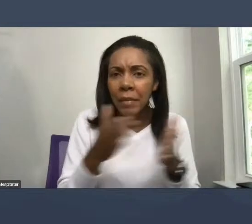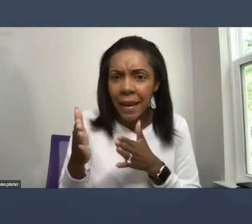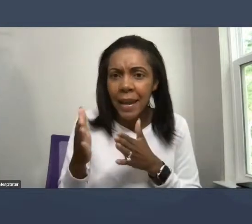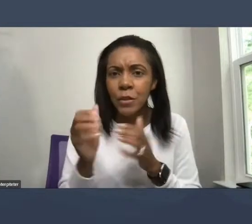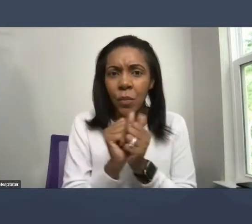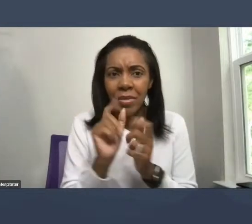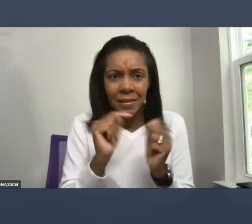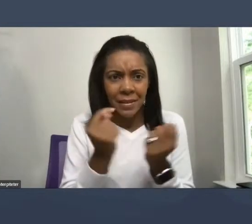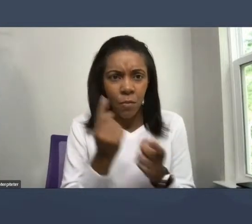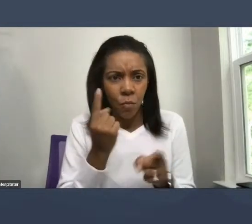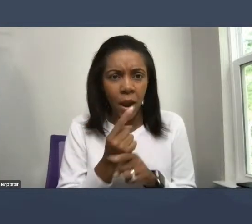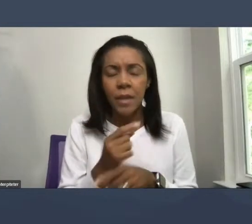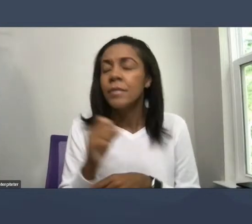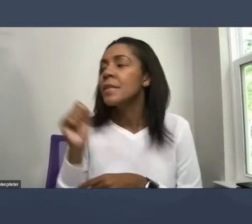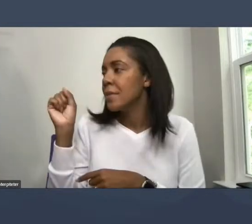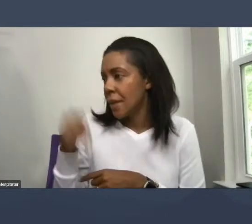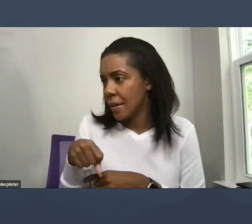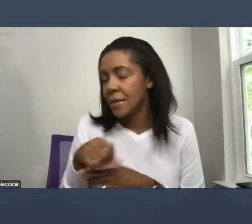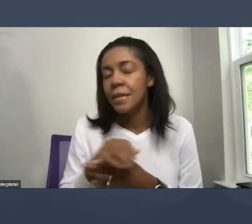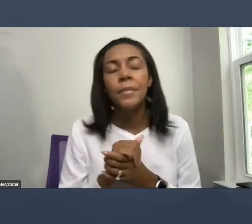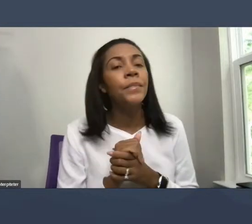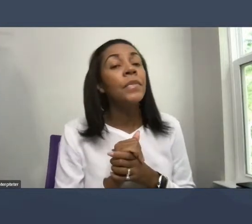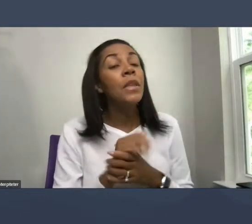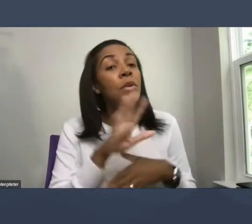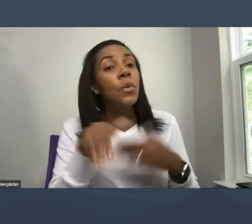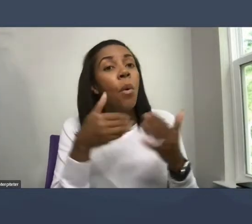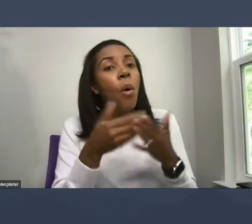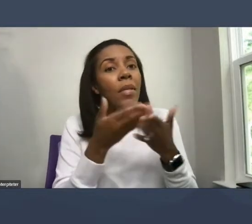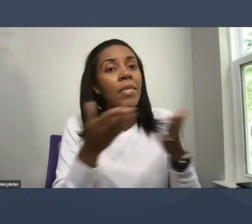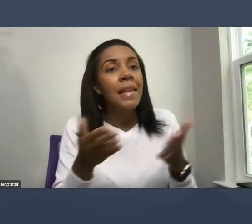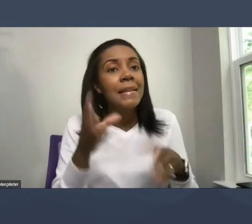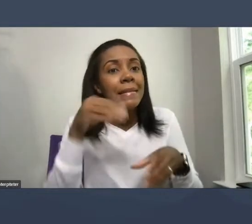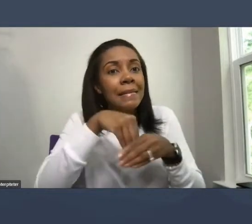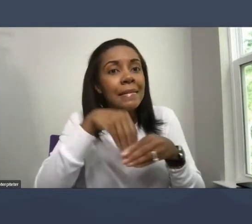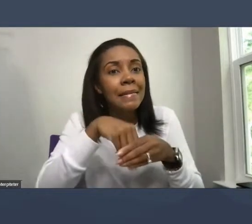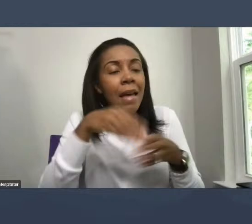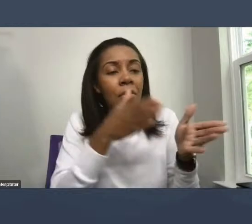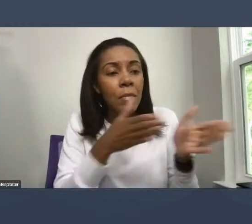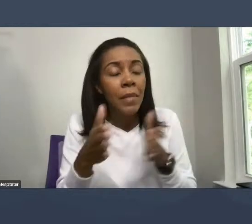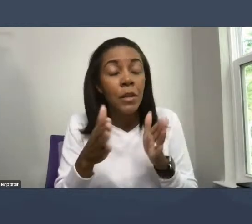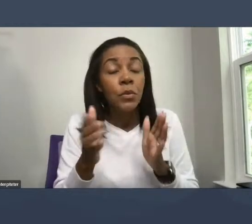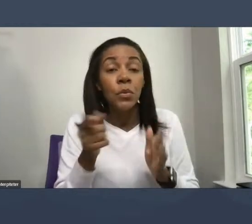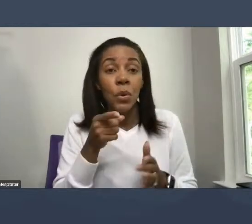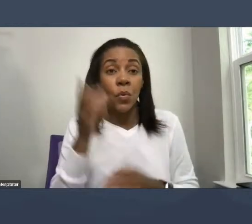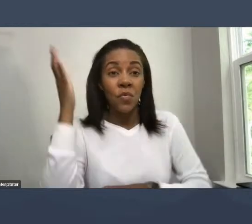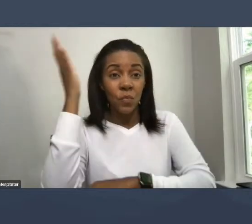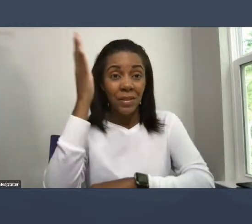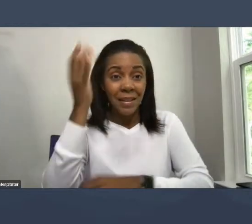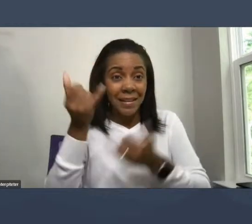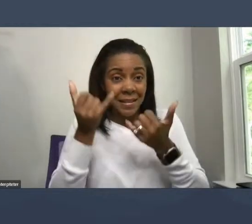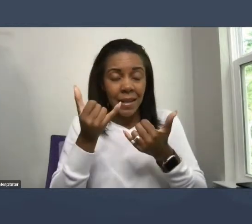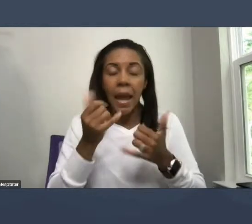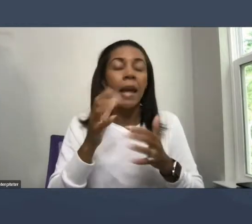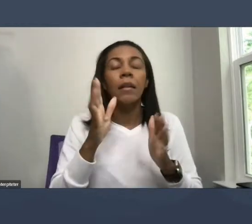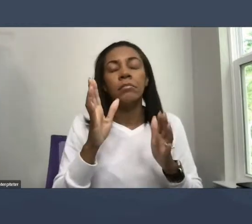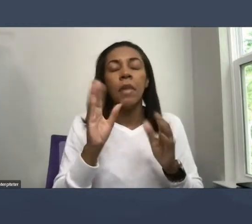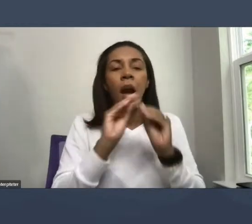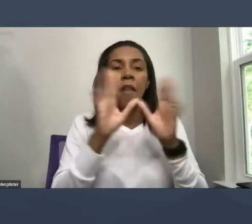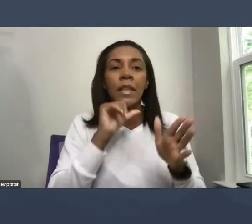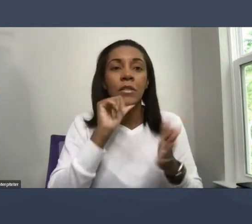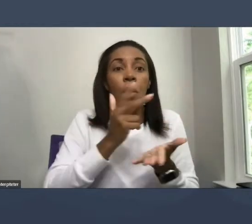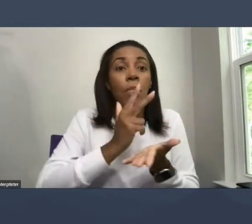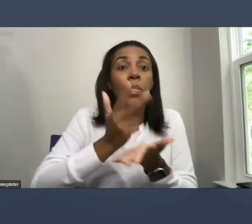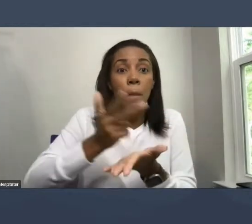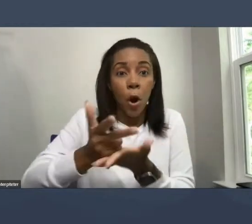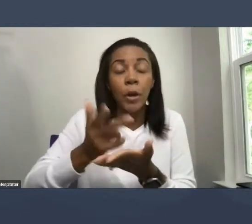right. All the things contemplated in these plans that you have presented today, minus the parking obviously, fits